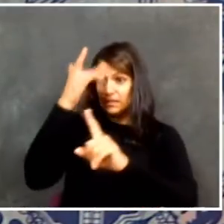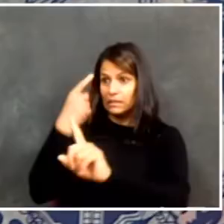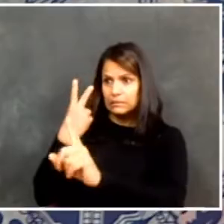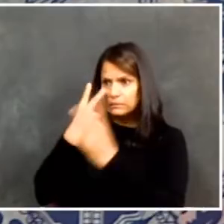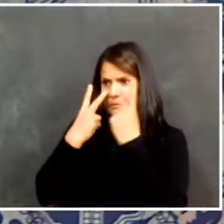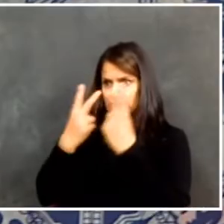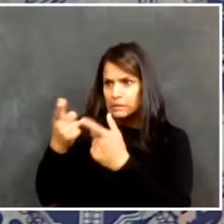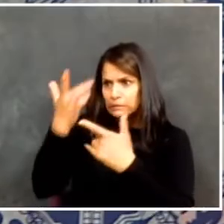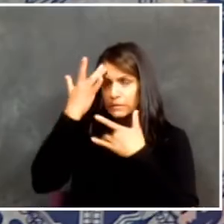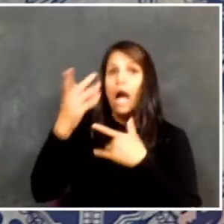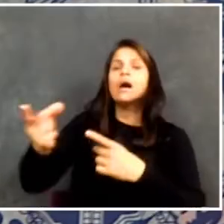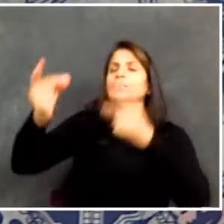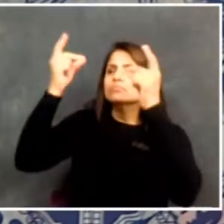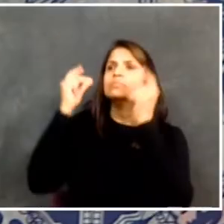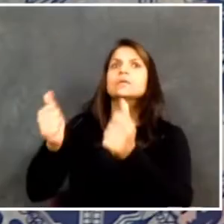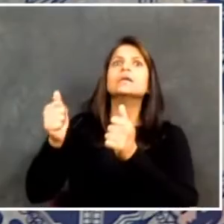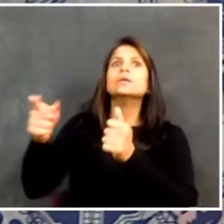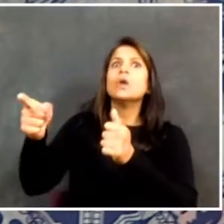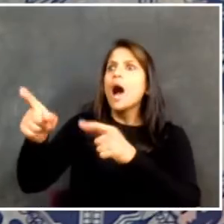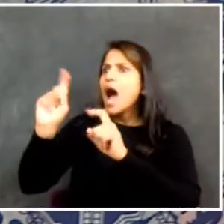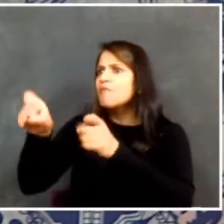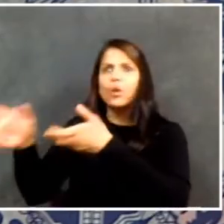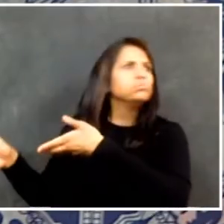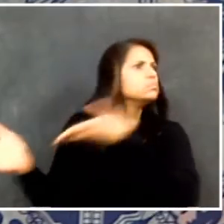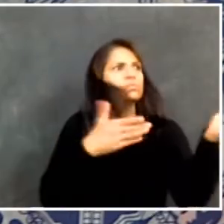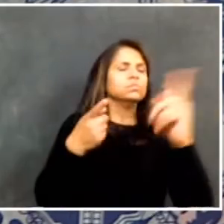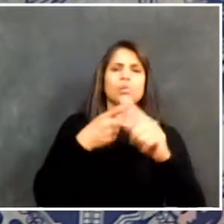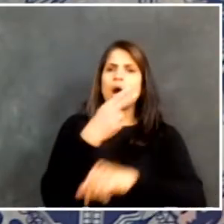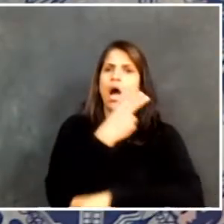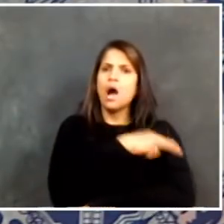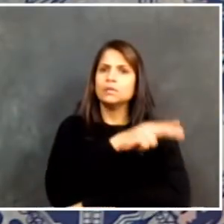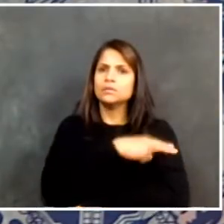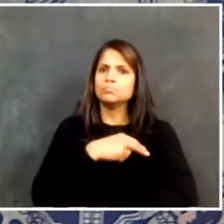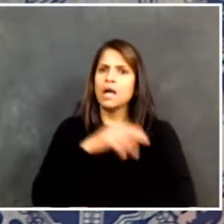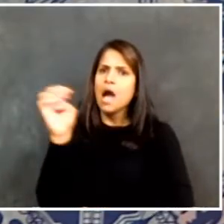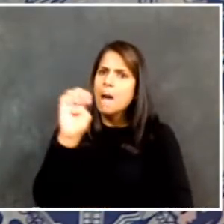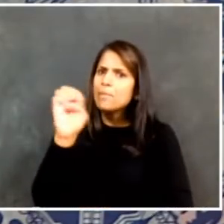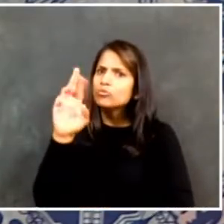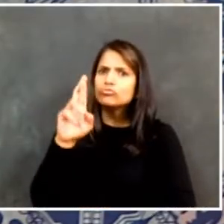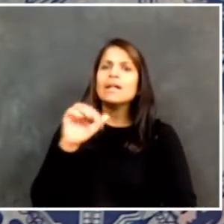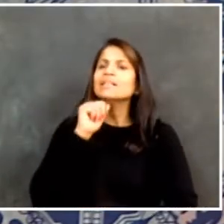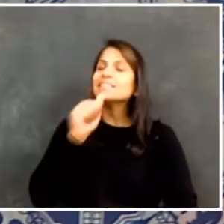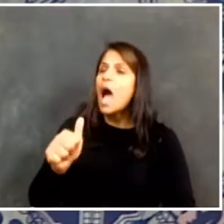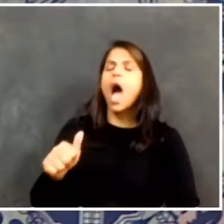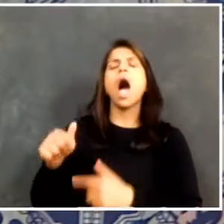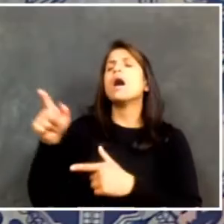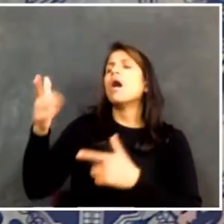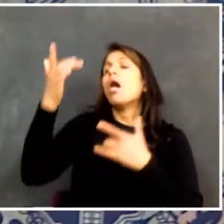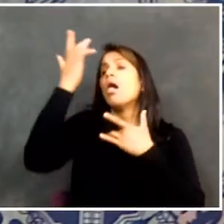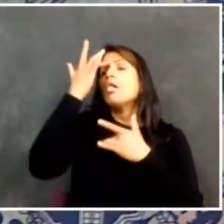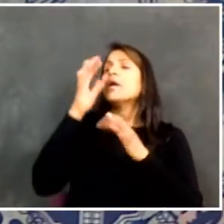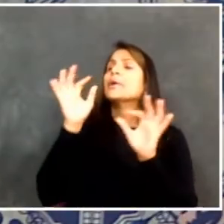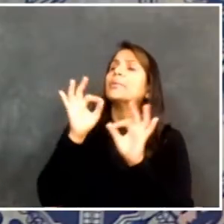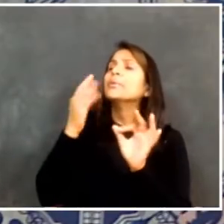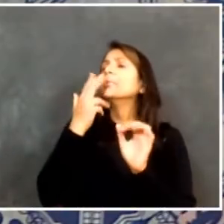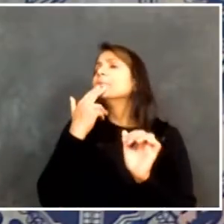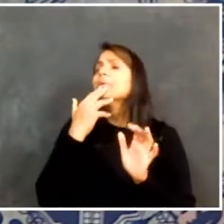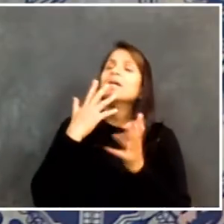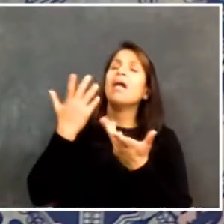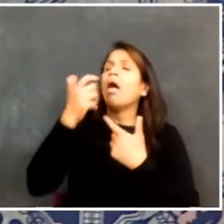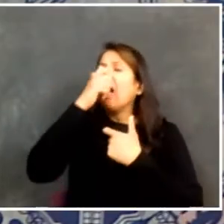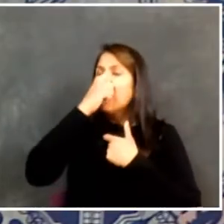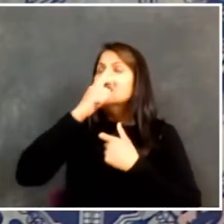they made sure if someone had lesser symptoms, they made sure to guide them and support them. But